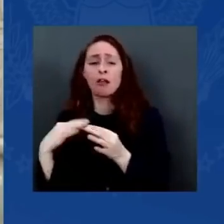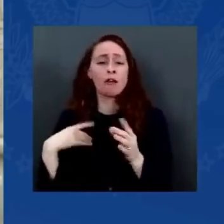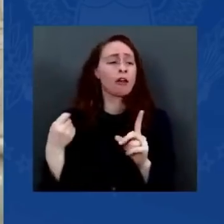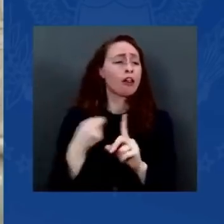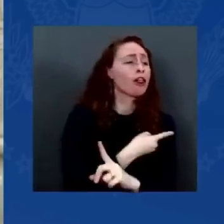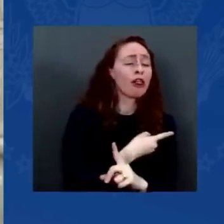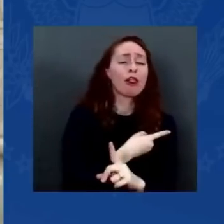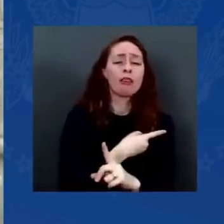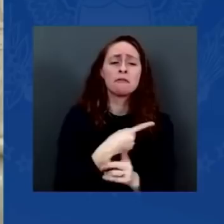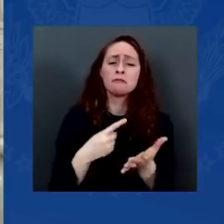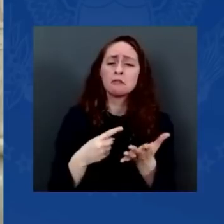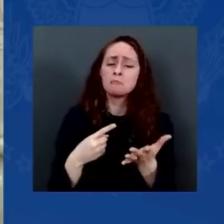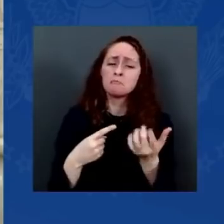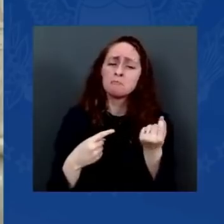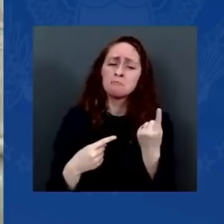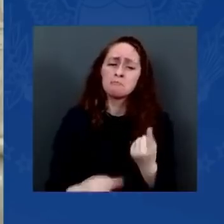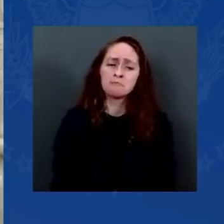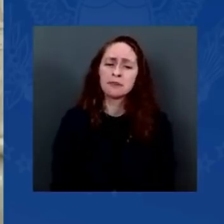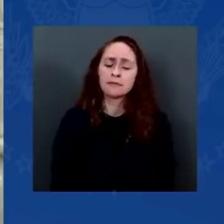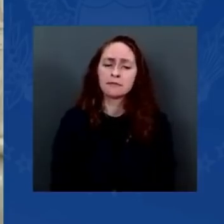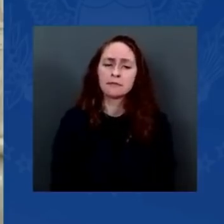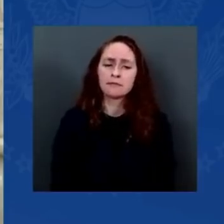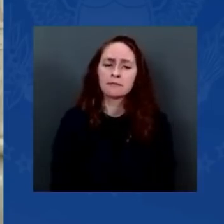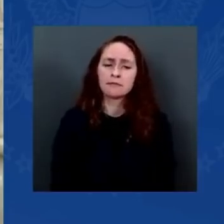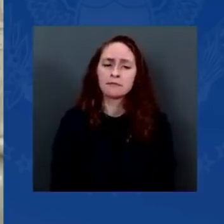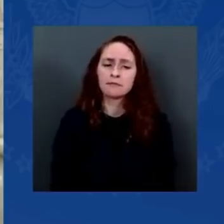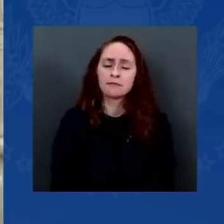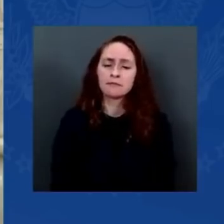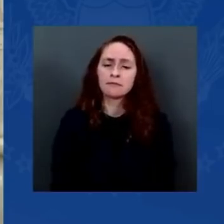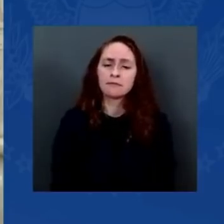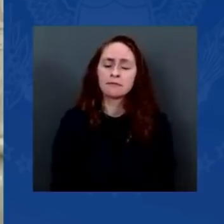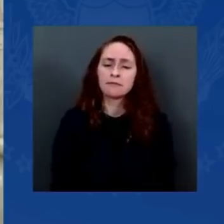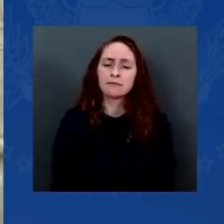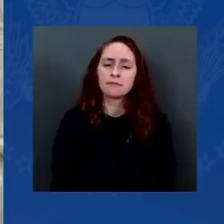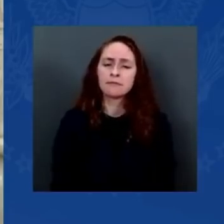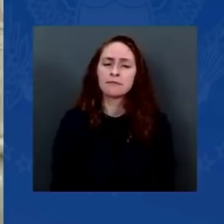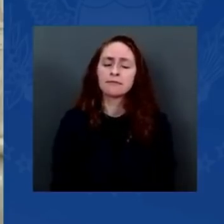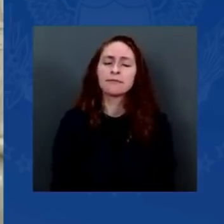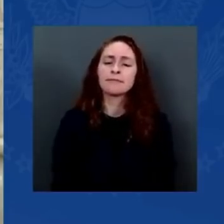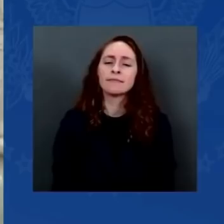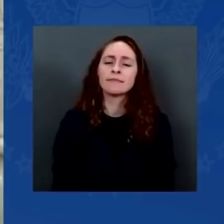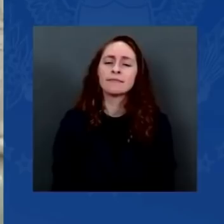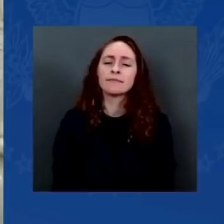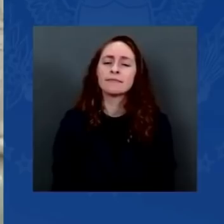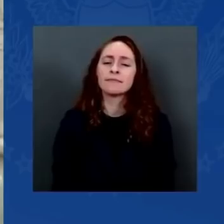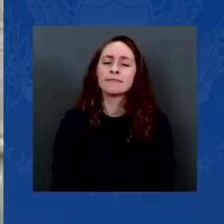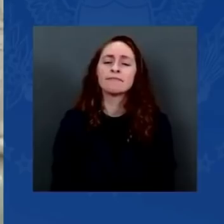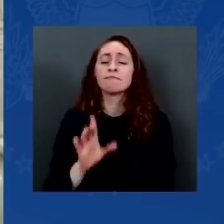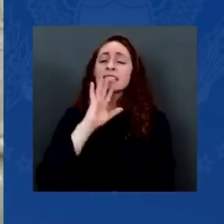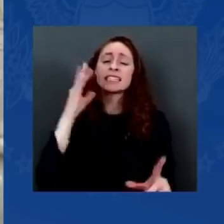All the talk about how my Build Back Better plan was going to increase inflation, going to cause these debts and all the like. What